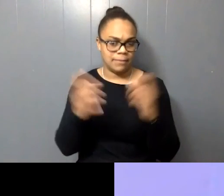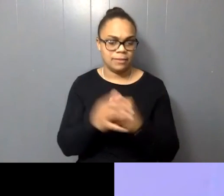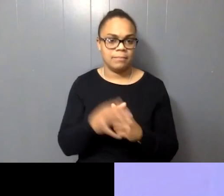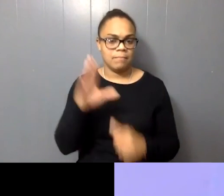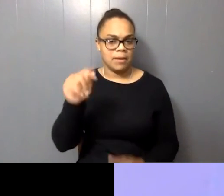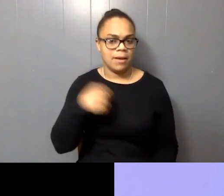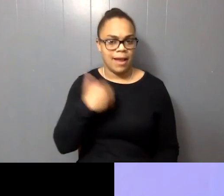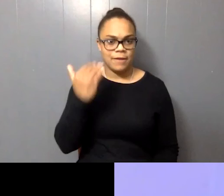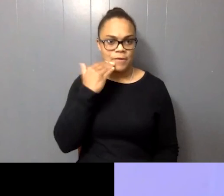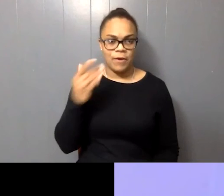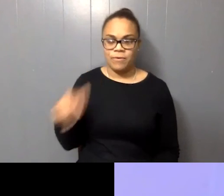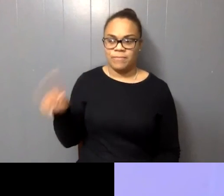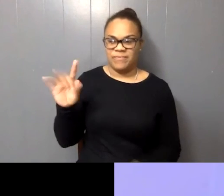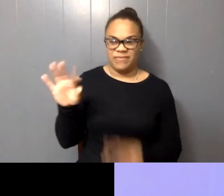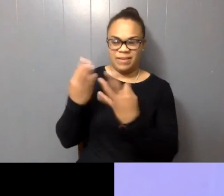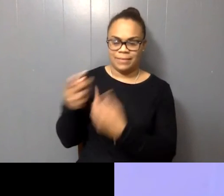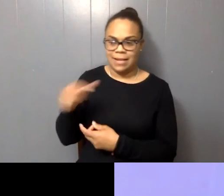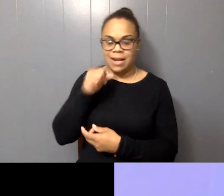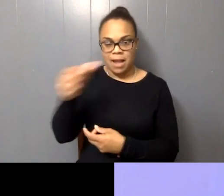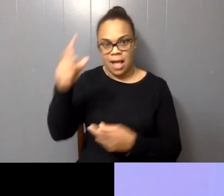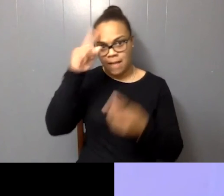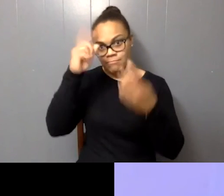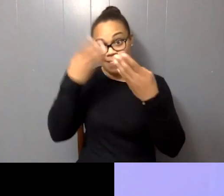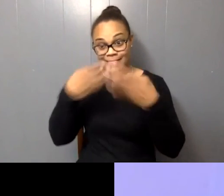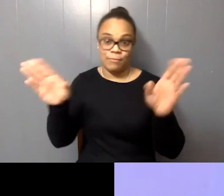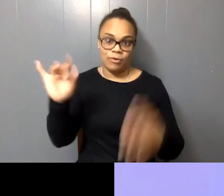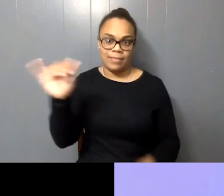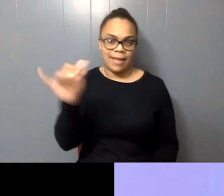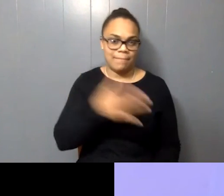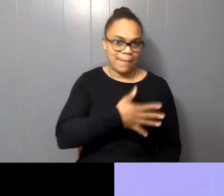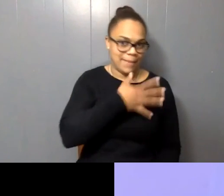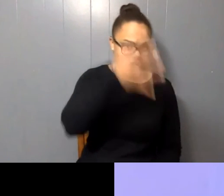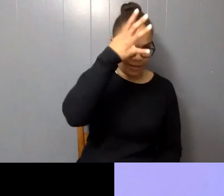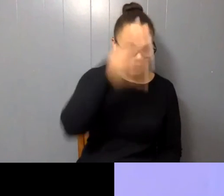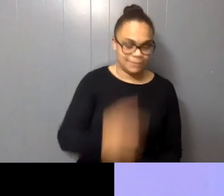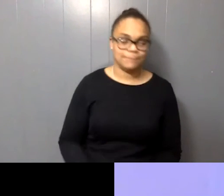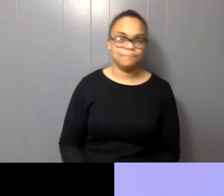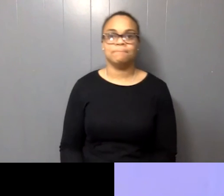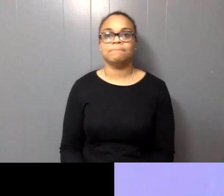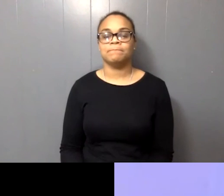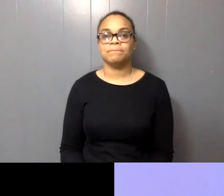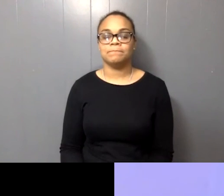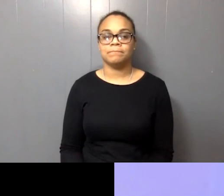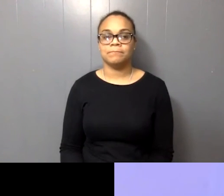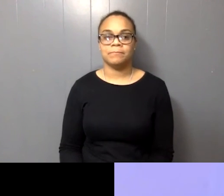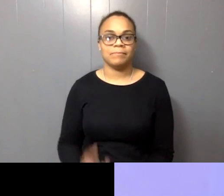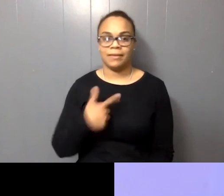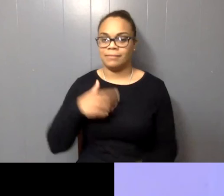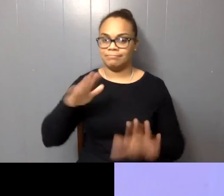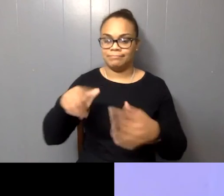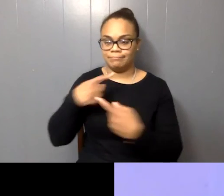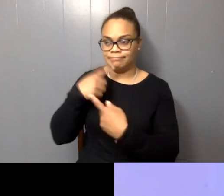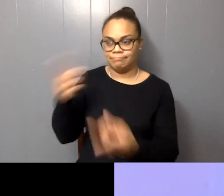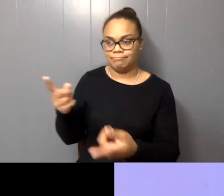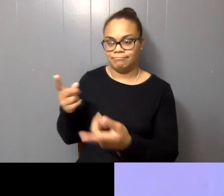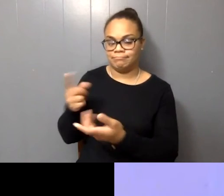as my parents are, and so that like I haven't come out to them yet because I'm kind